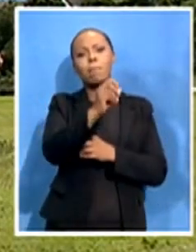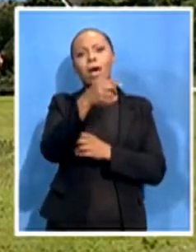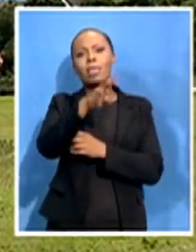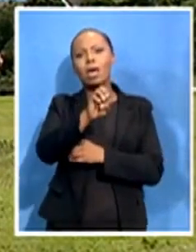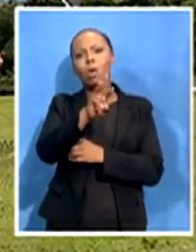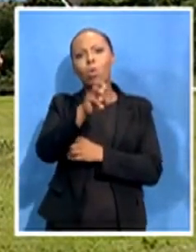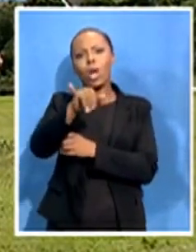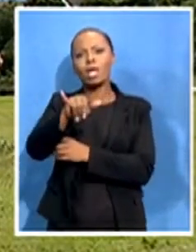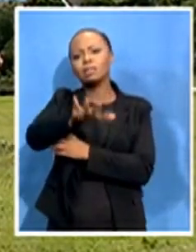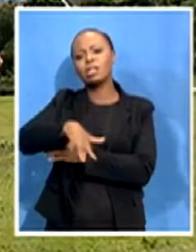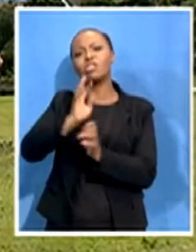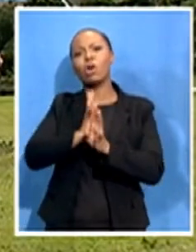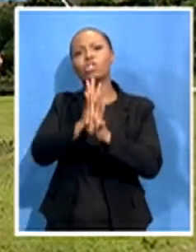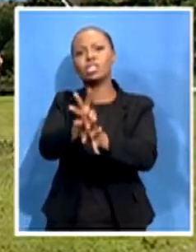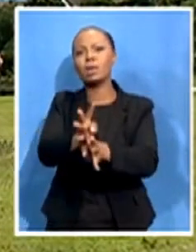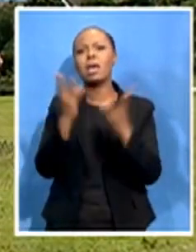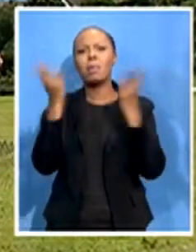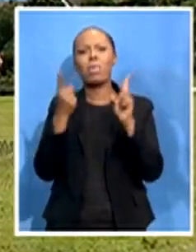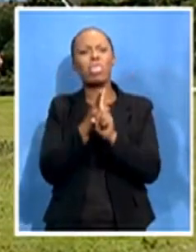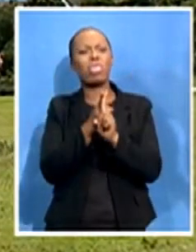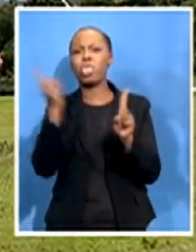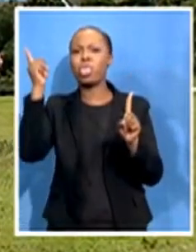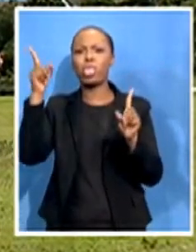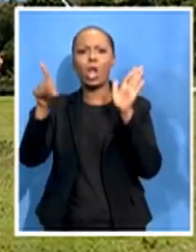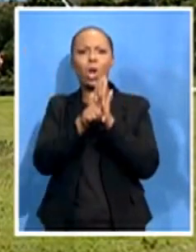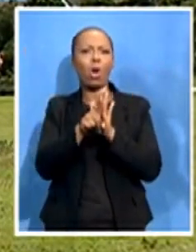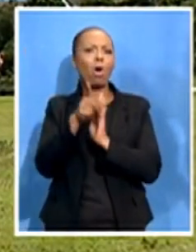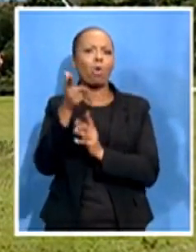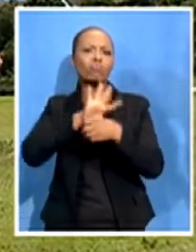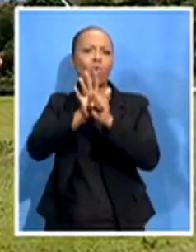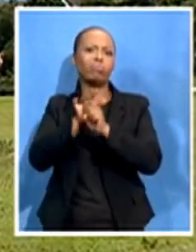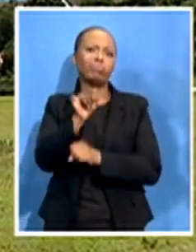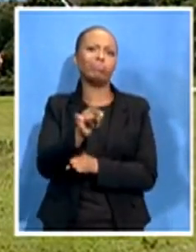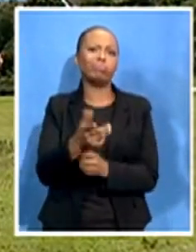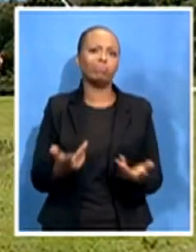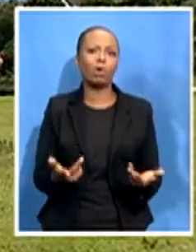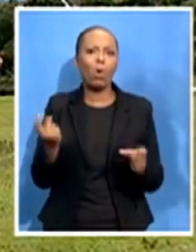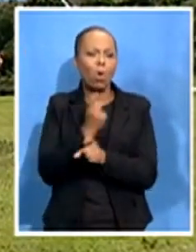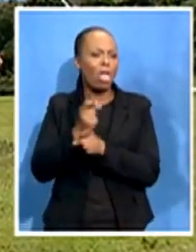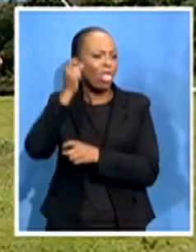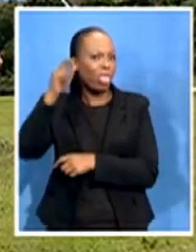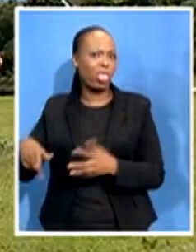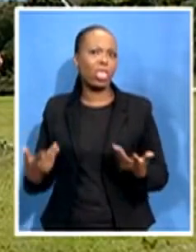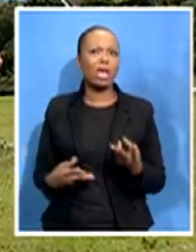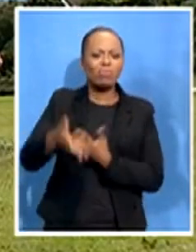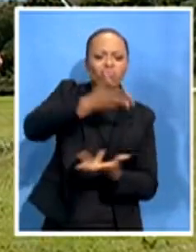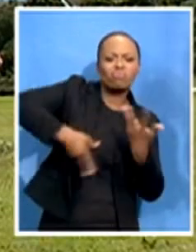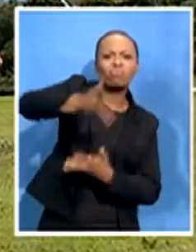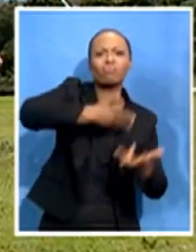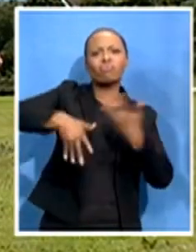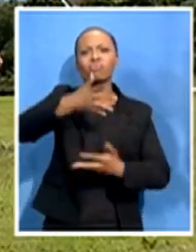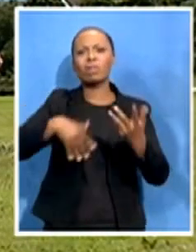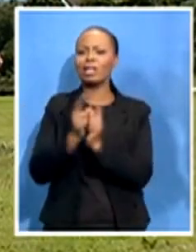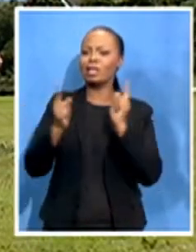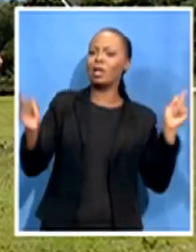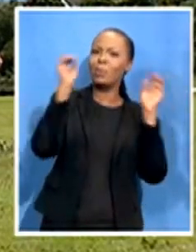COVID-19 regulations. He said he met various people both inside and outside the mall who were not social distancing, who were not wearing masks, and he said that, you know